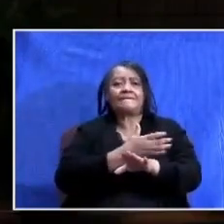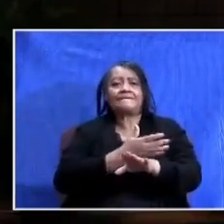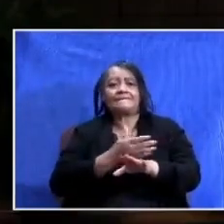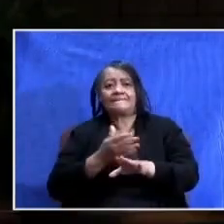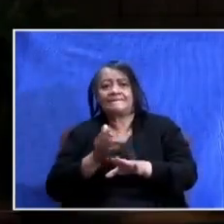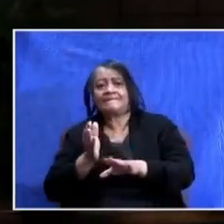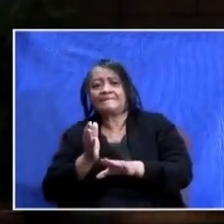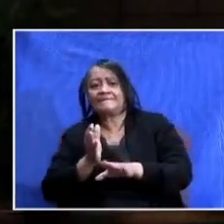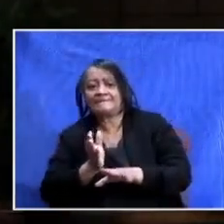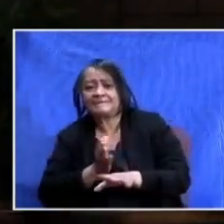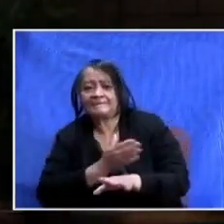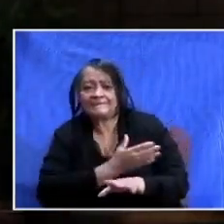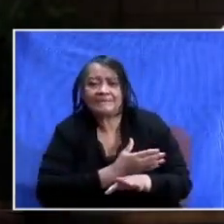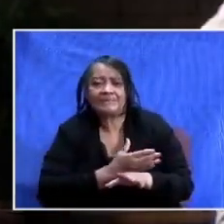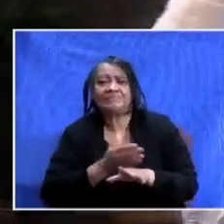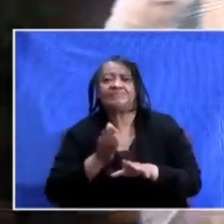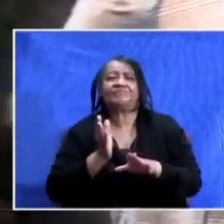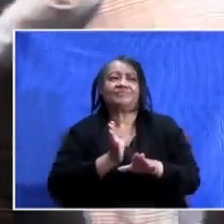God bless you.